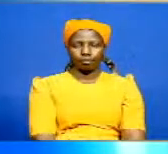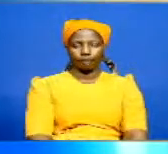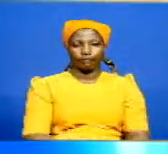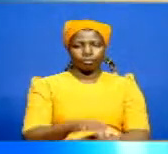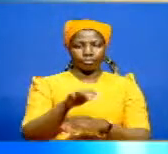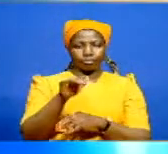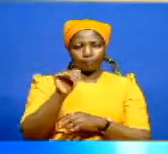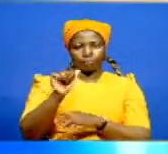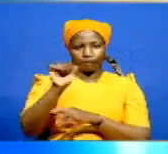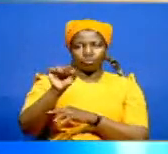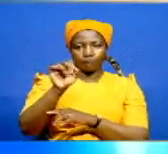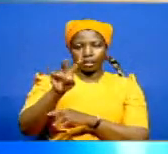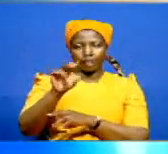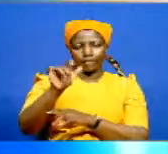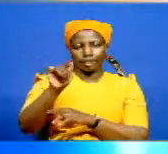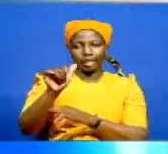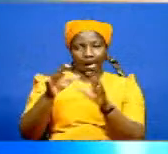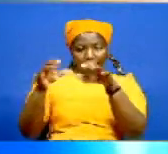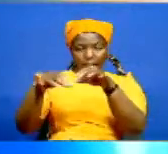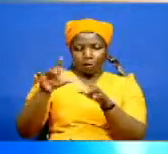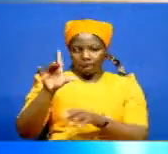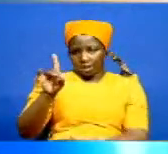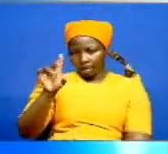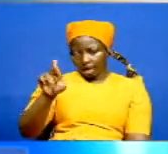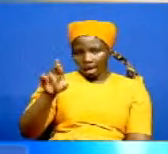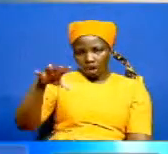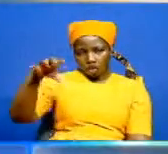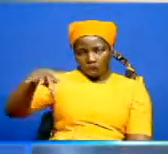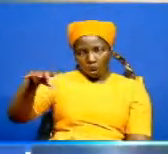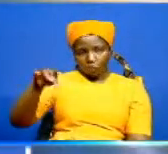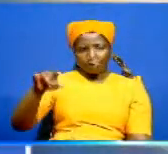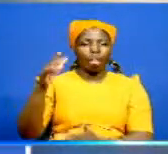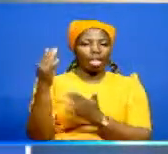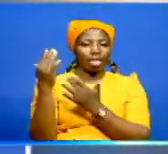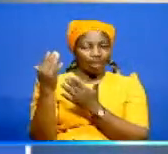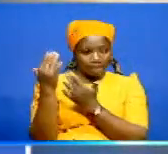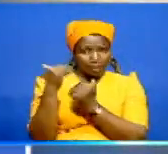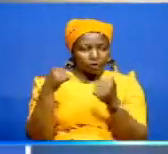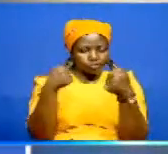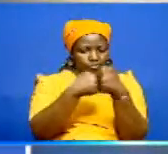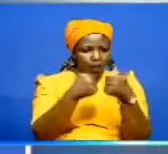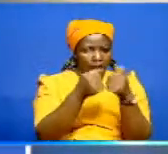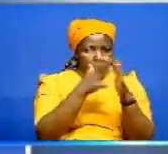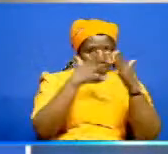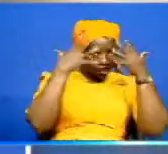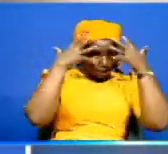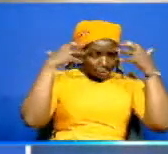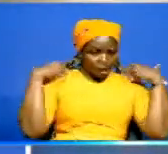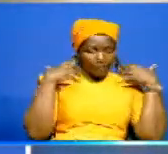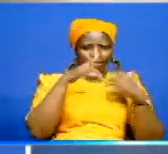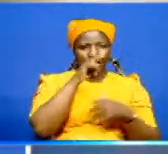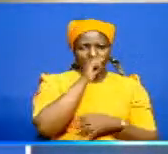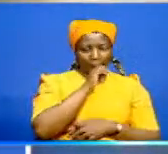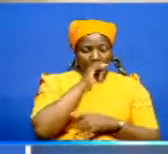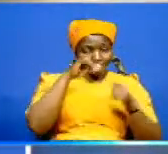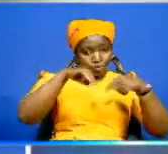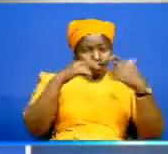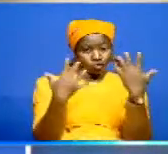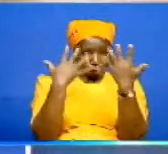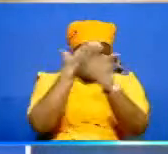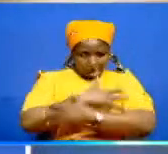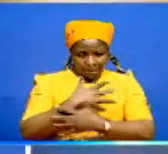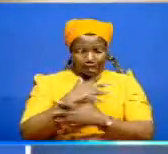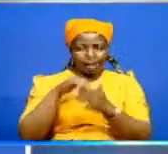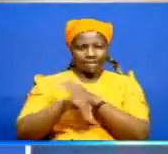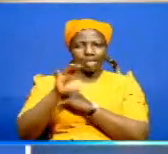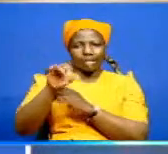AS Vita Club of DR Congo are set to face off with the Simba SC of Tanzania tonight in the CAF Champions